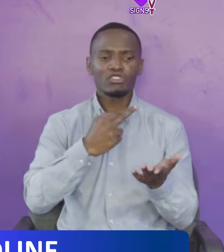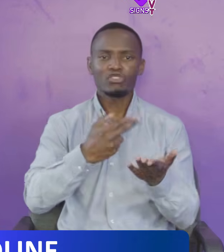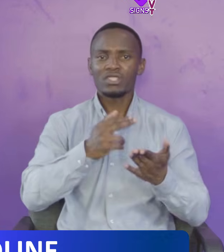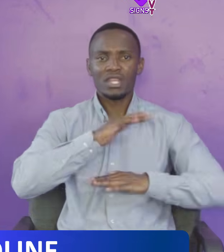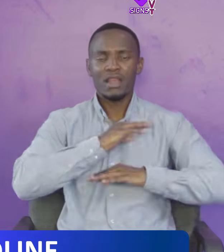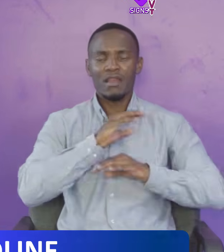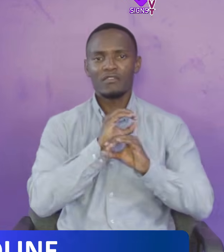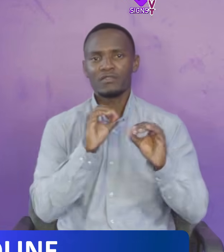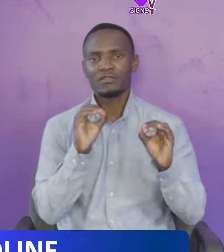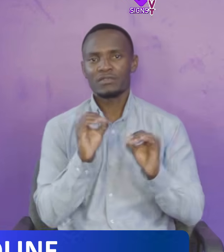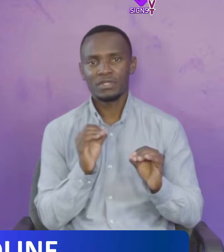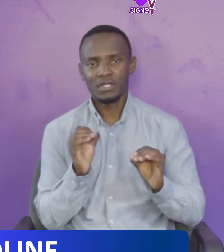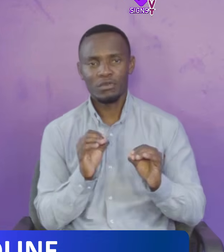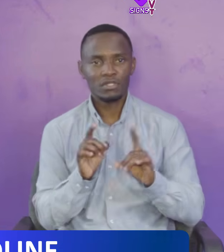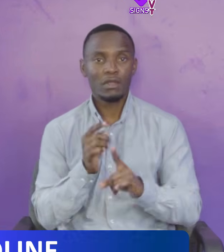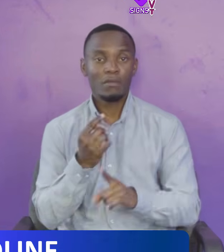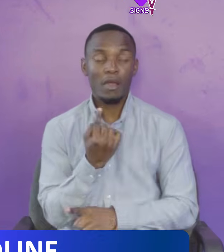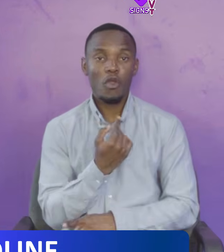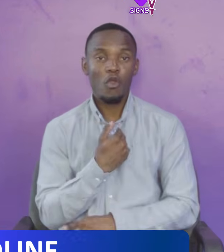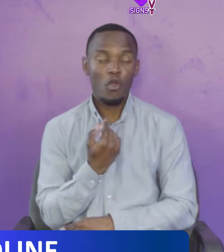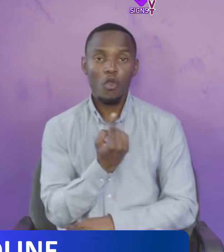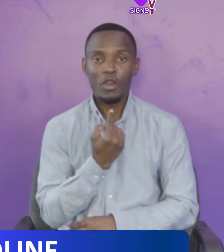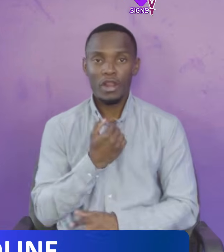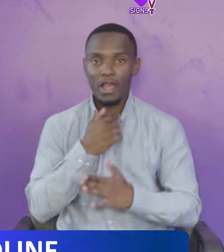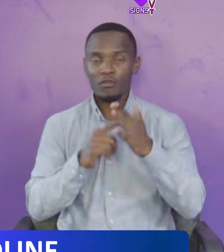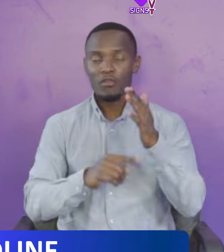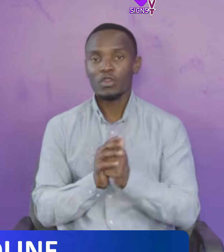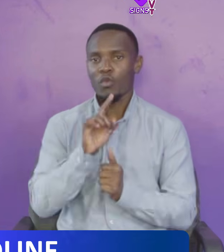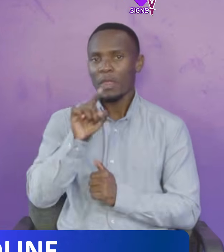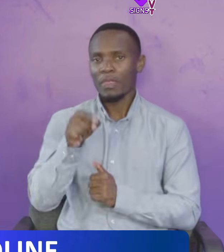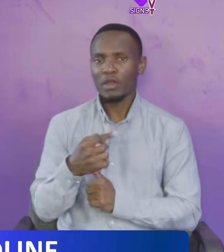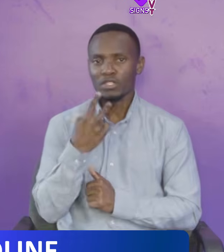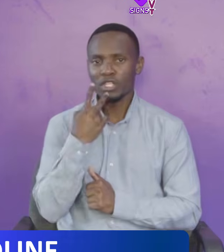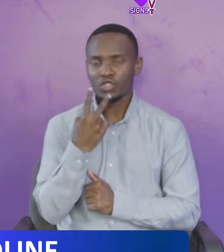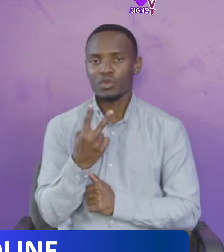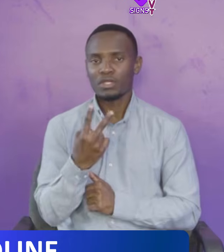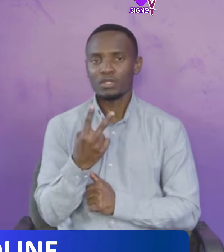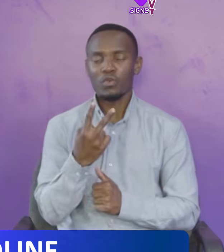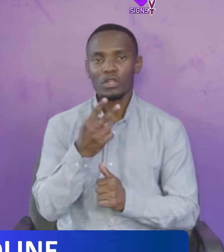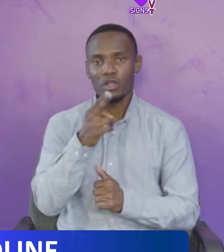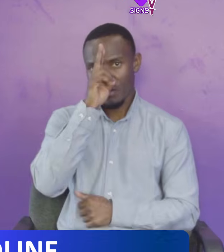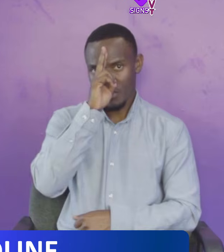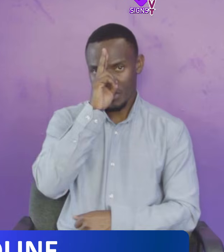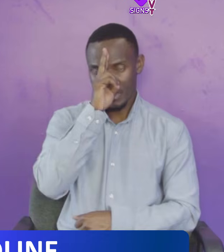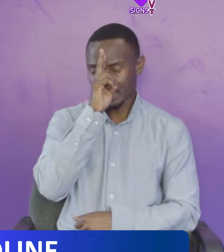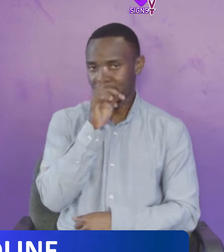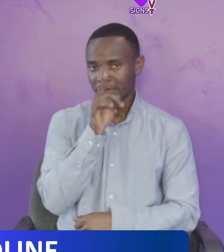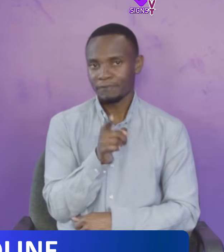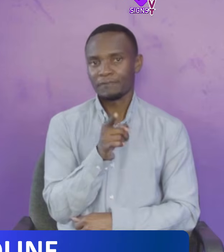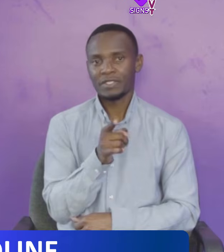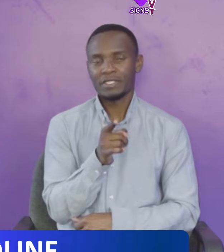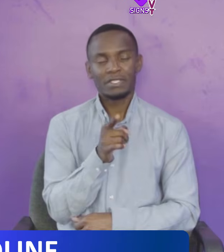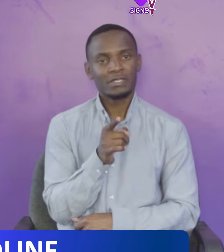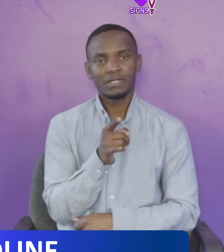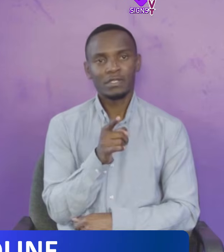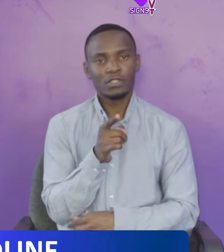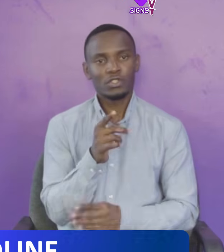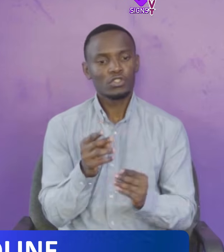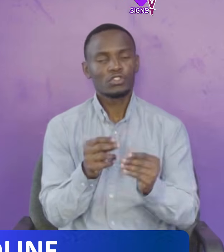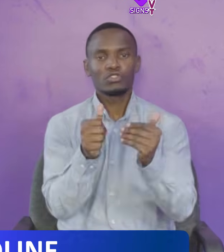1,000 of the 2,500 officers, is expected has fallen short of addressing the